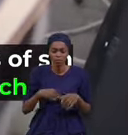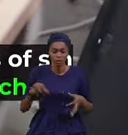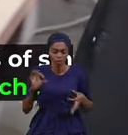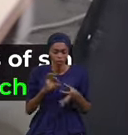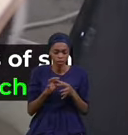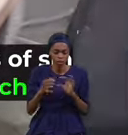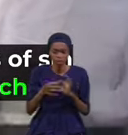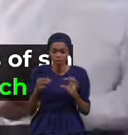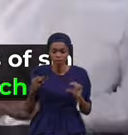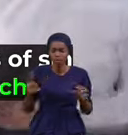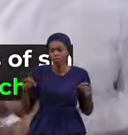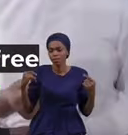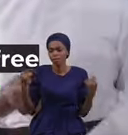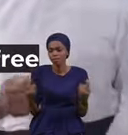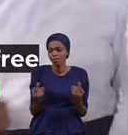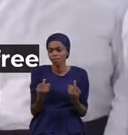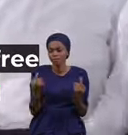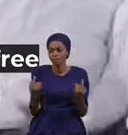the shackles of sin.